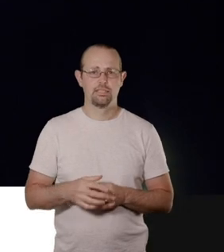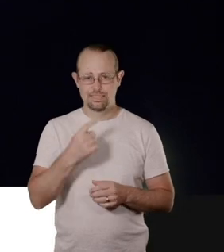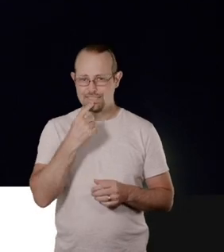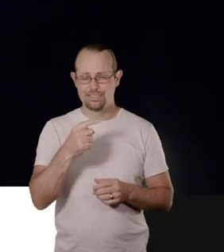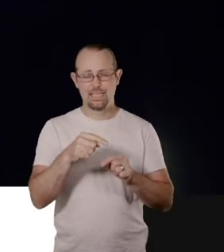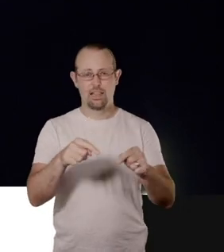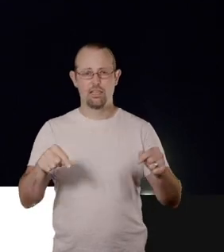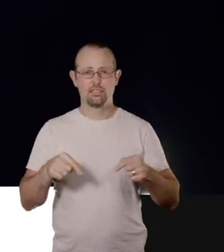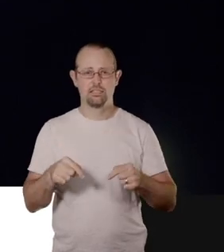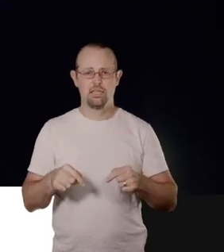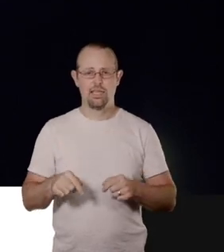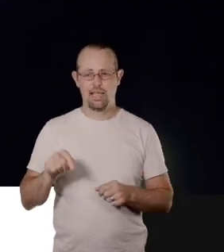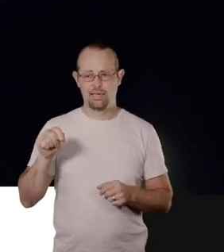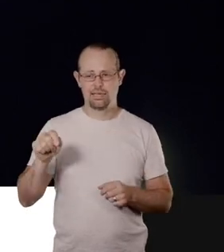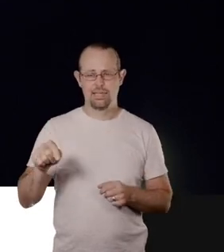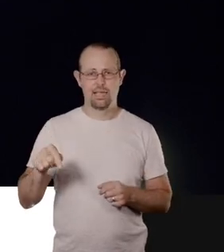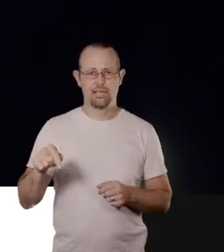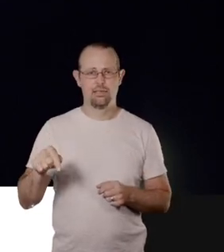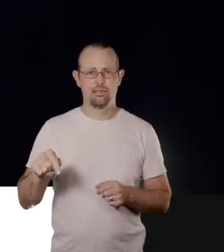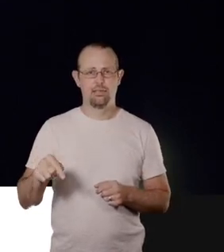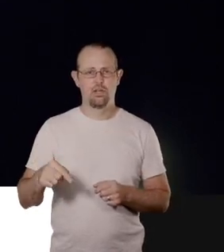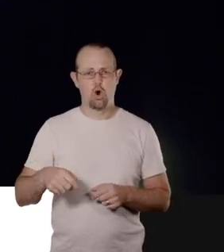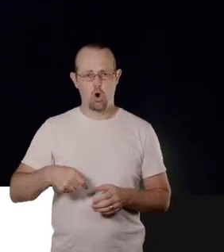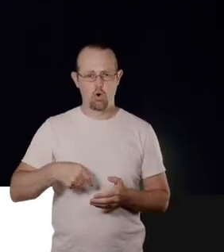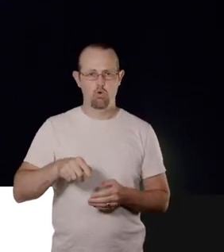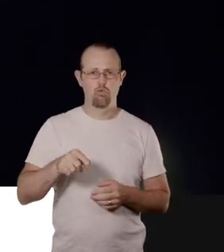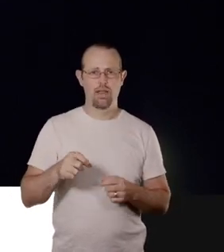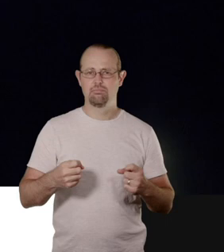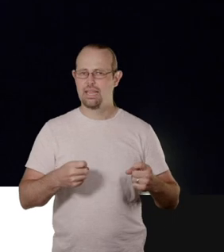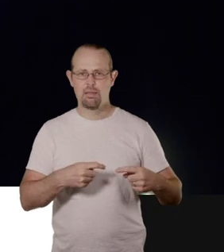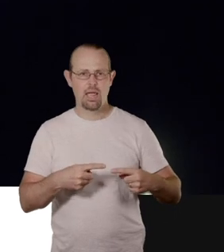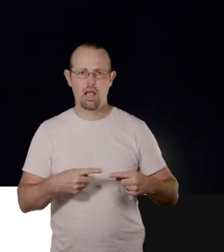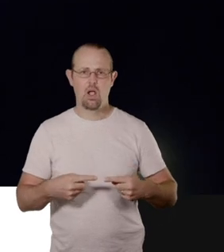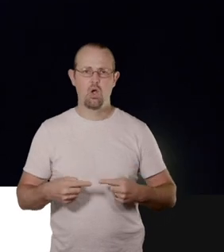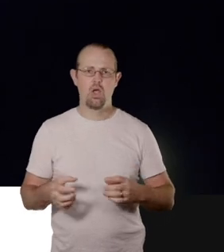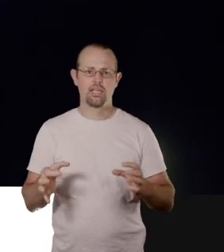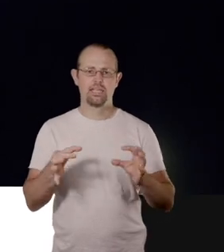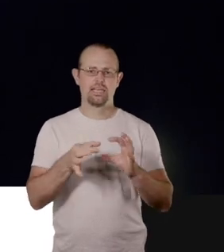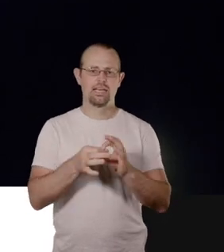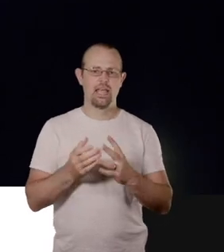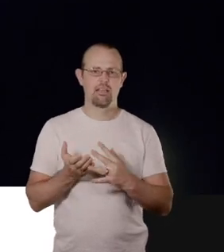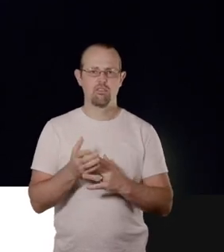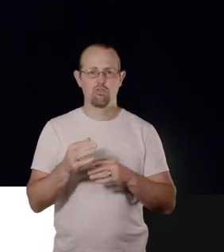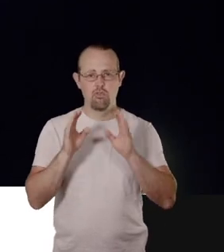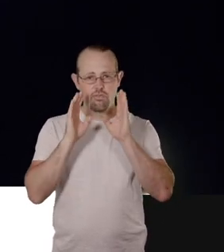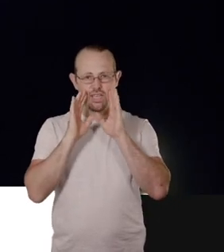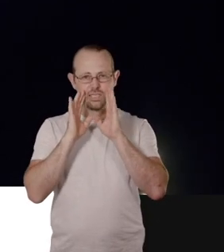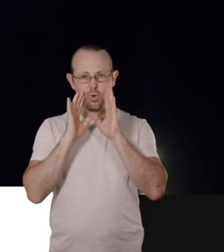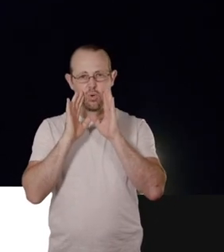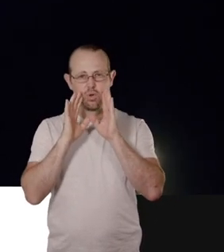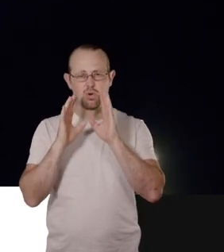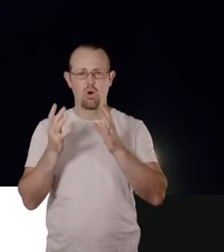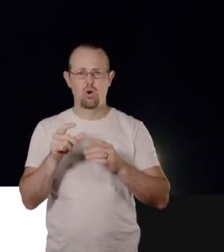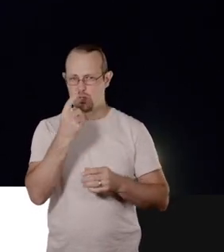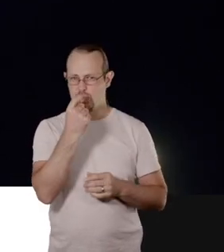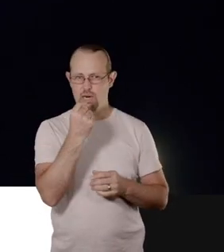know. Click on the links, write in, do the different things of connecting through Facebook, Twitter, Instagram, all